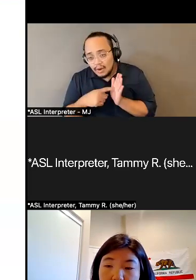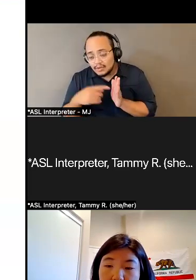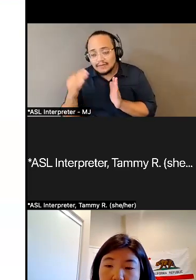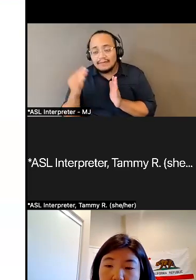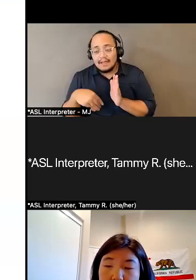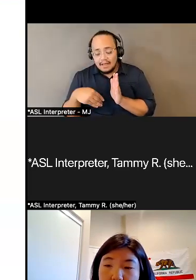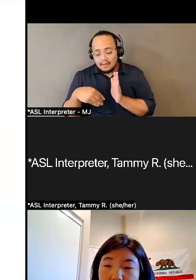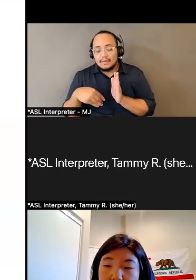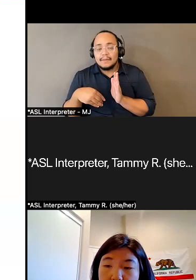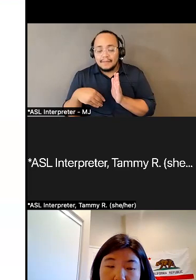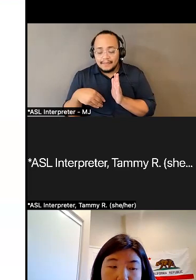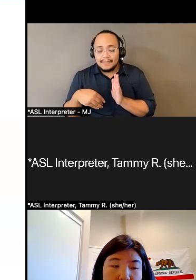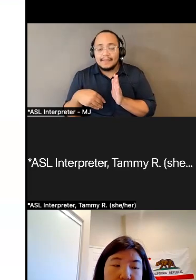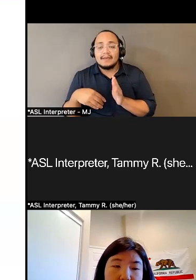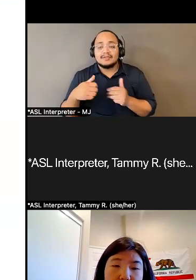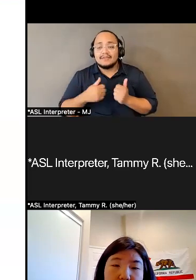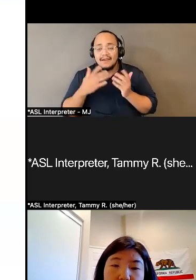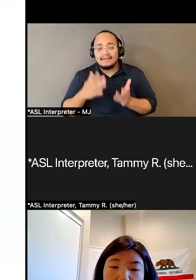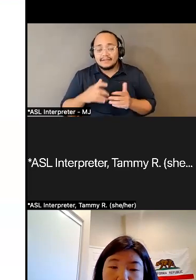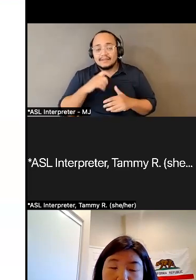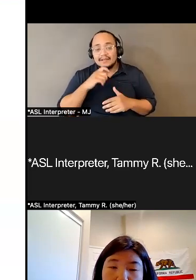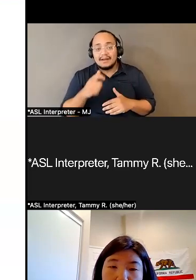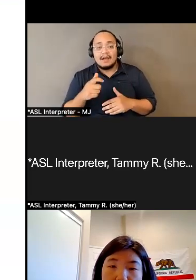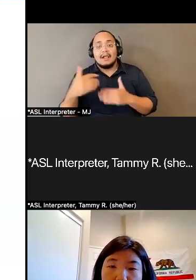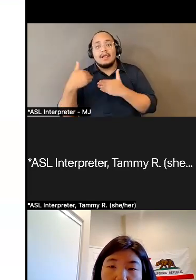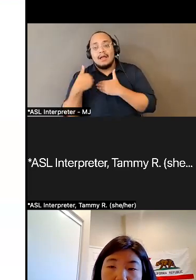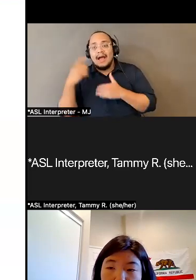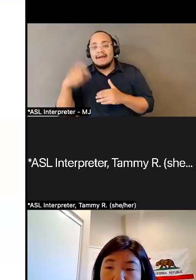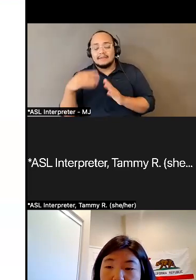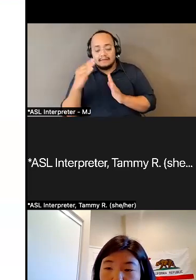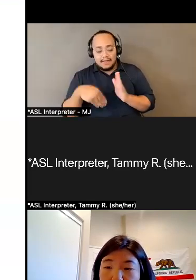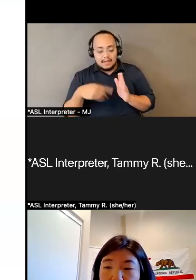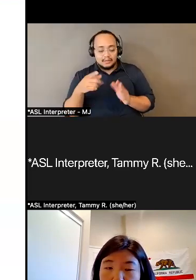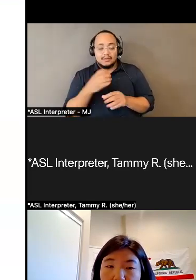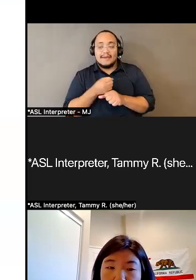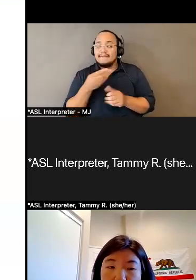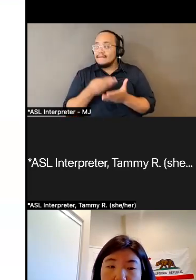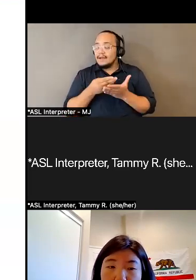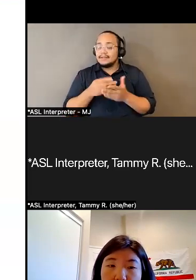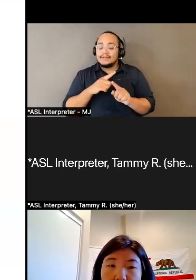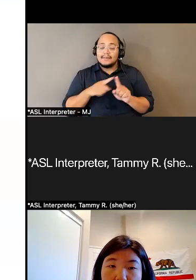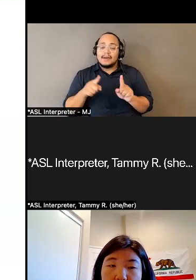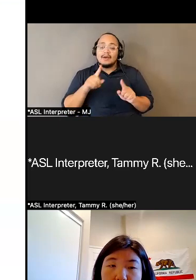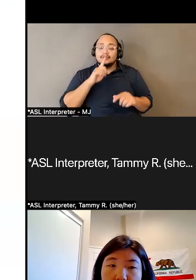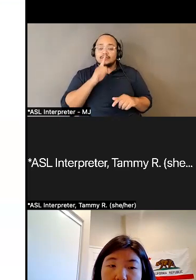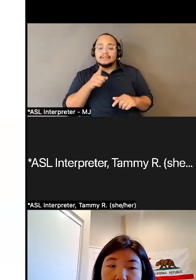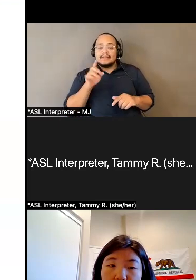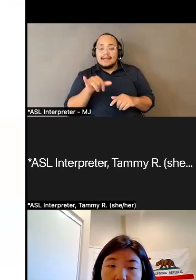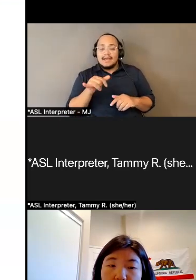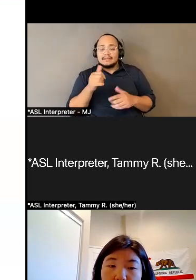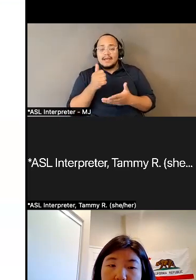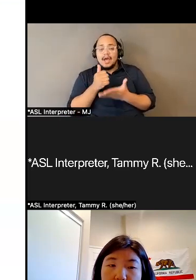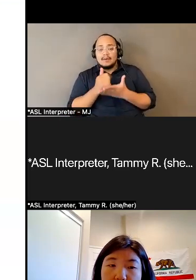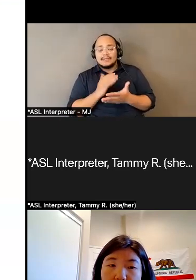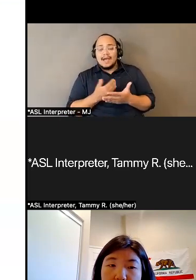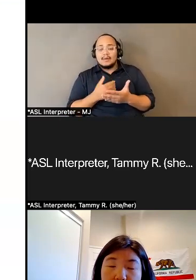that survivors don't need to answer them in order to receive funds. But it has really helped our team at